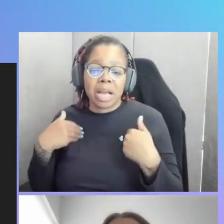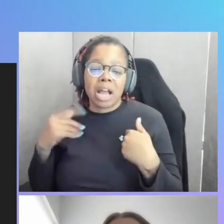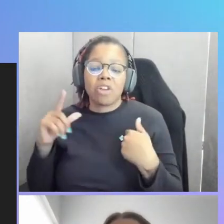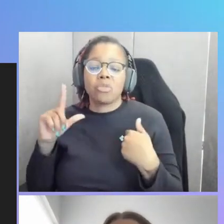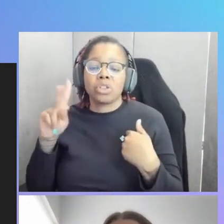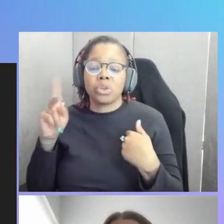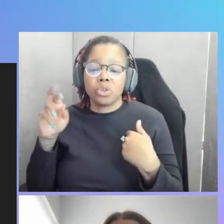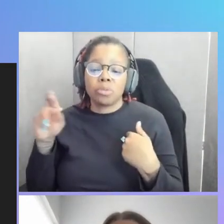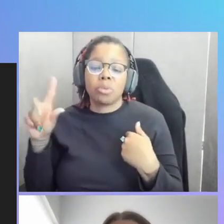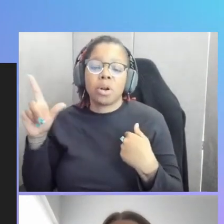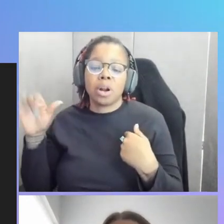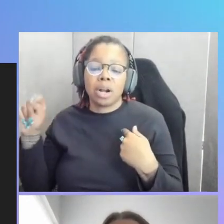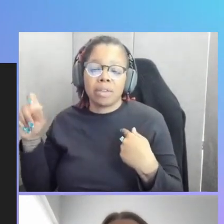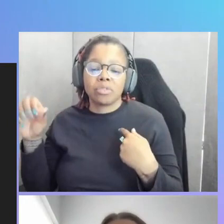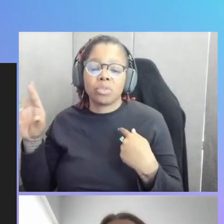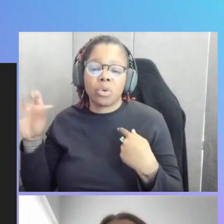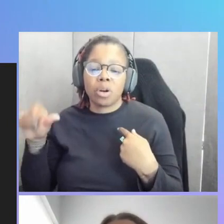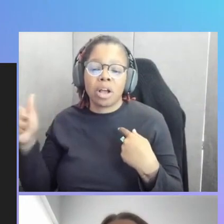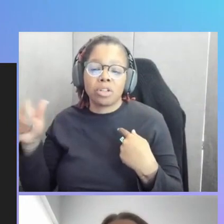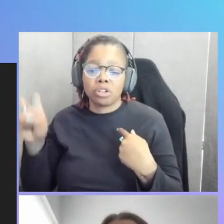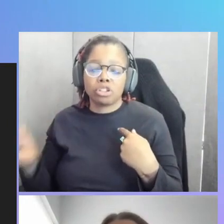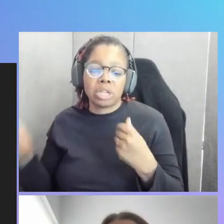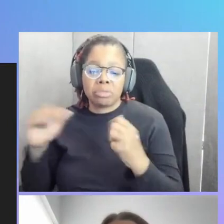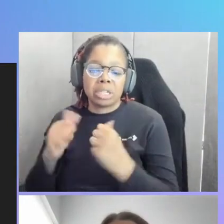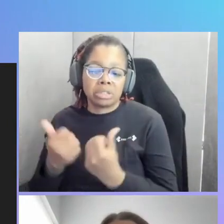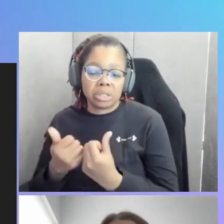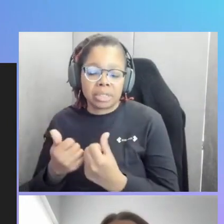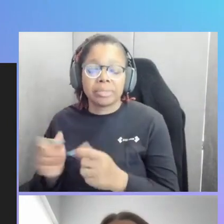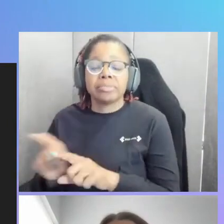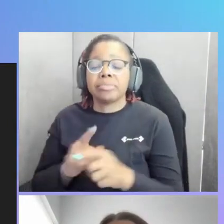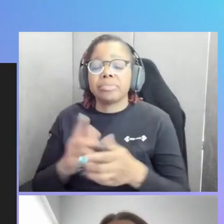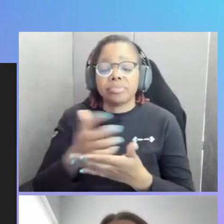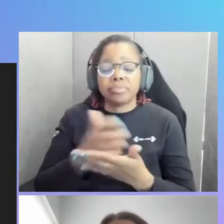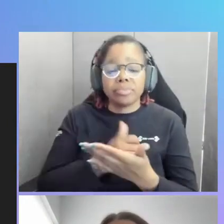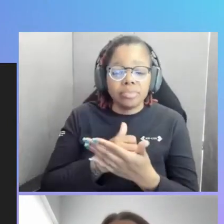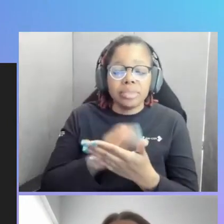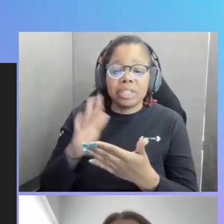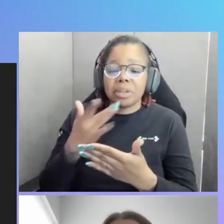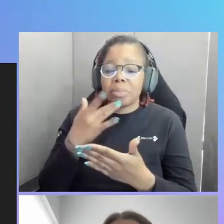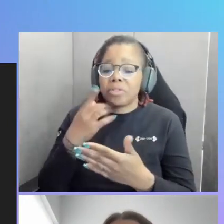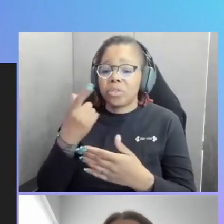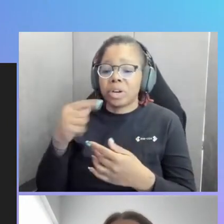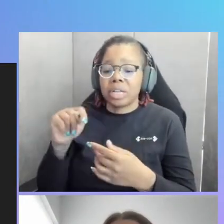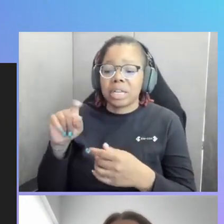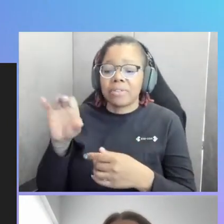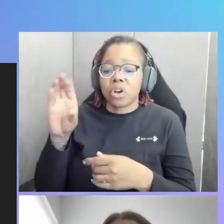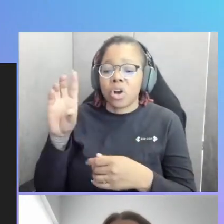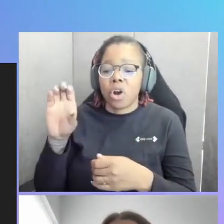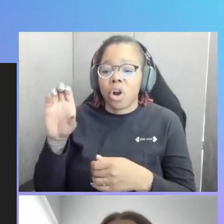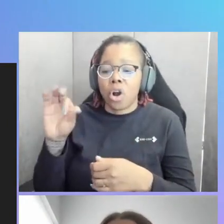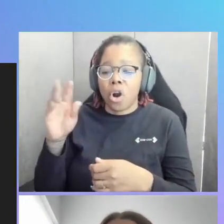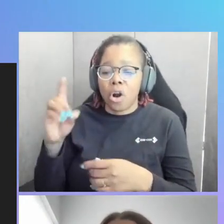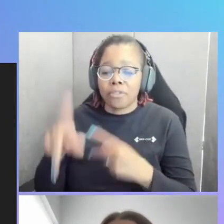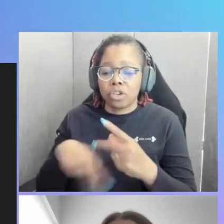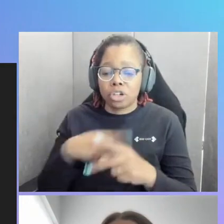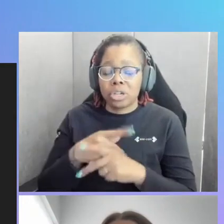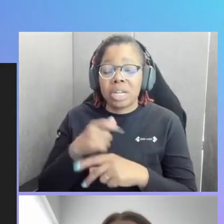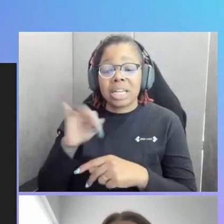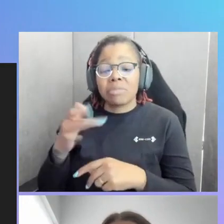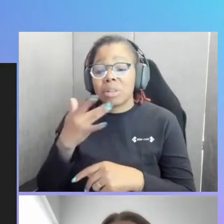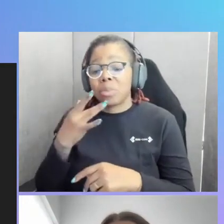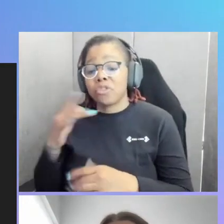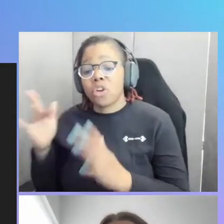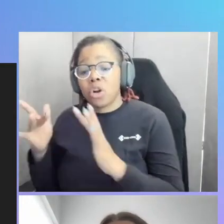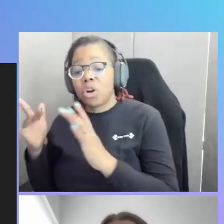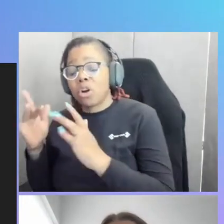another travel agency. And also collect their preferred gift card format. So if they prefer an e-gift card or a